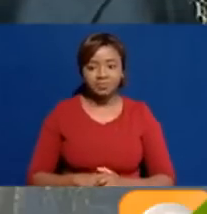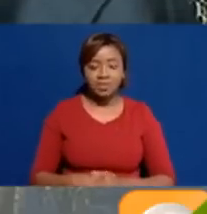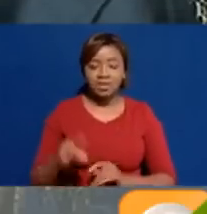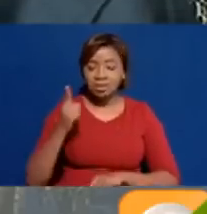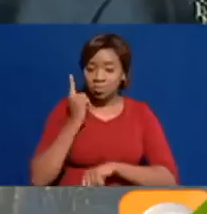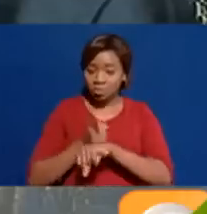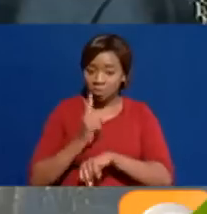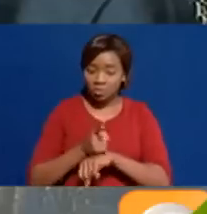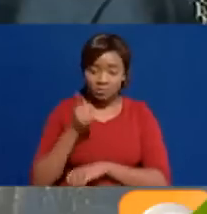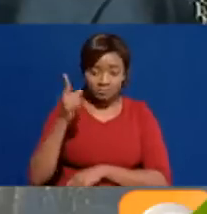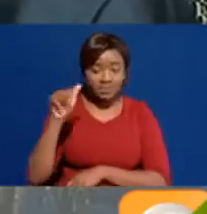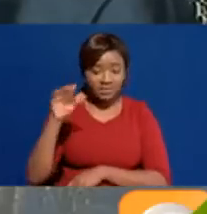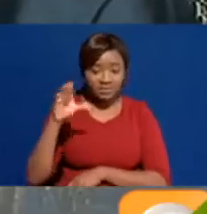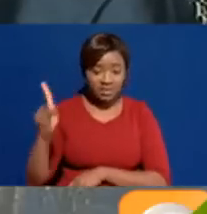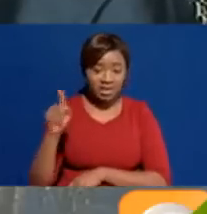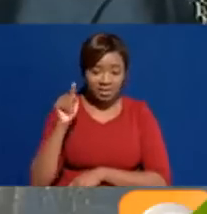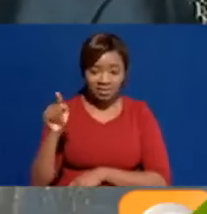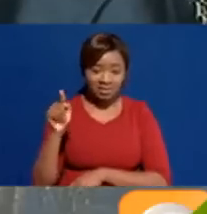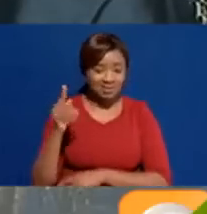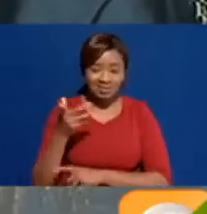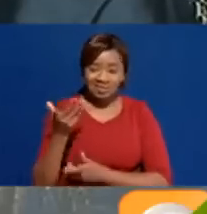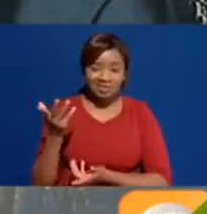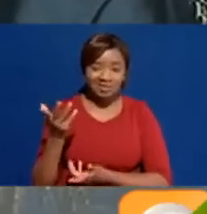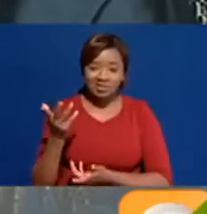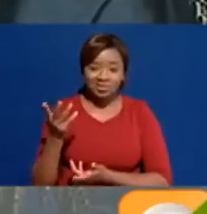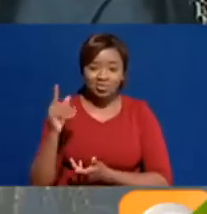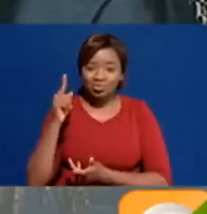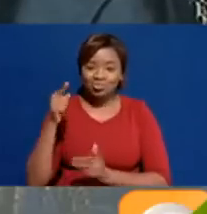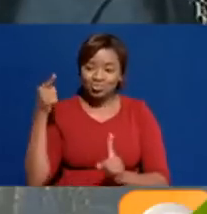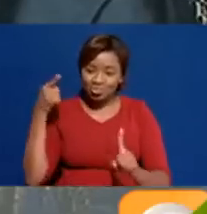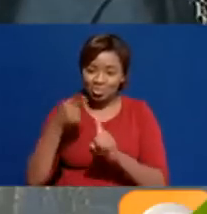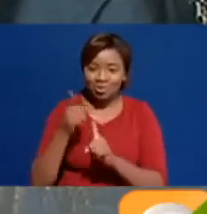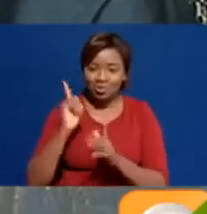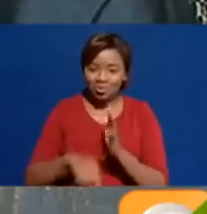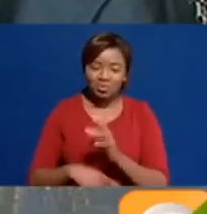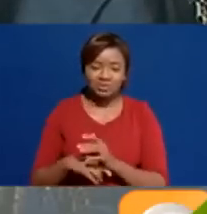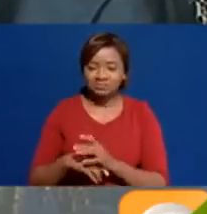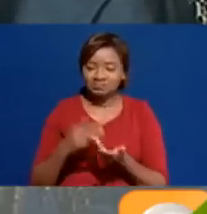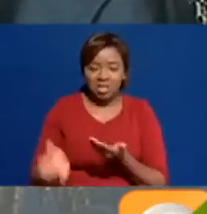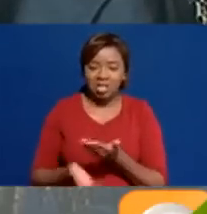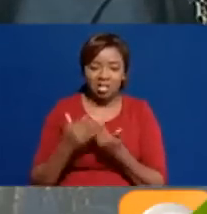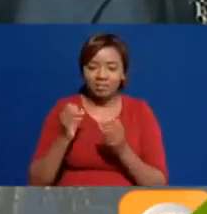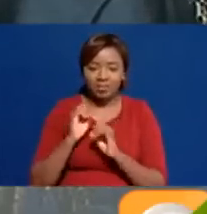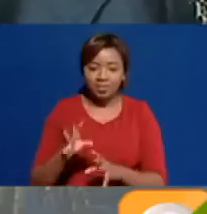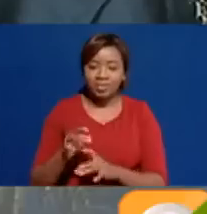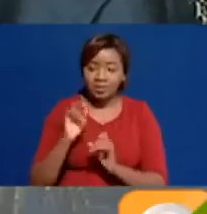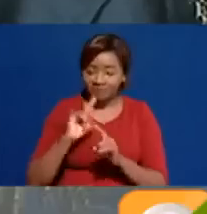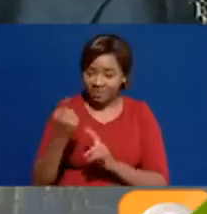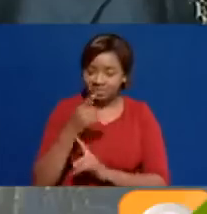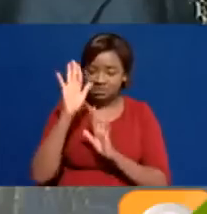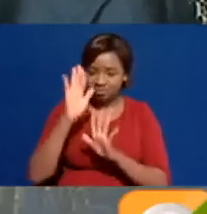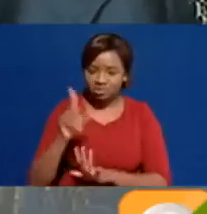that the Church of England will become irrelevant and lose its identity unless it repents and returns